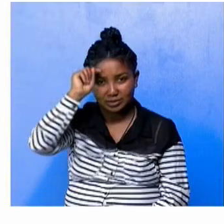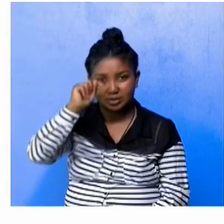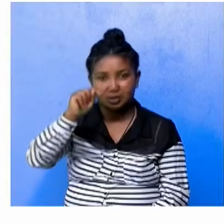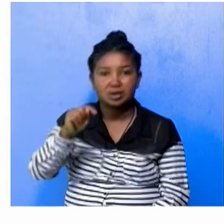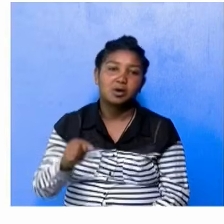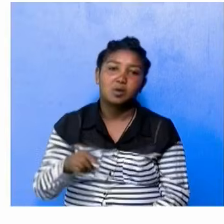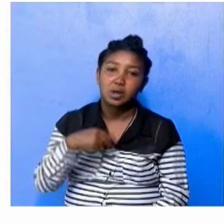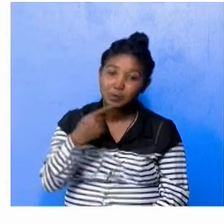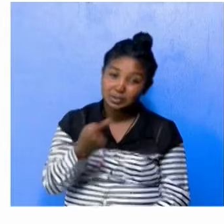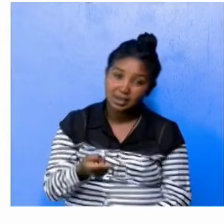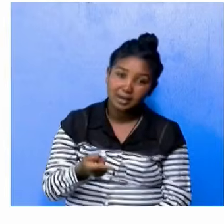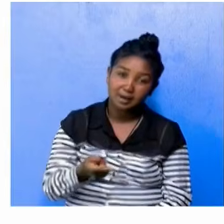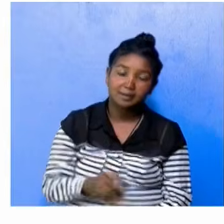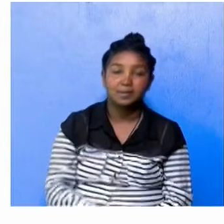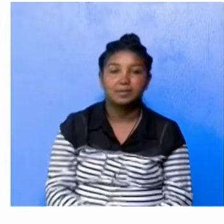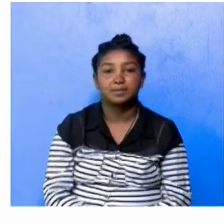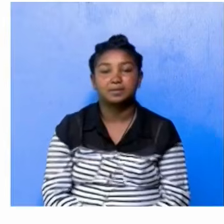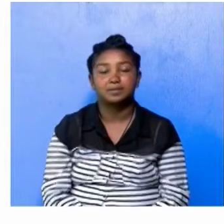when we say